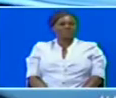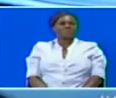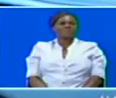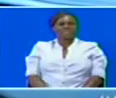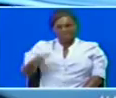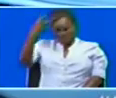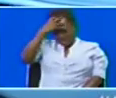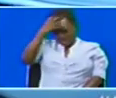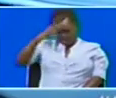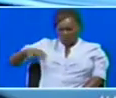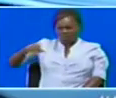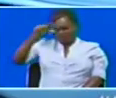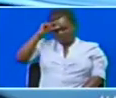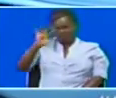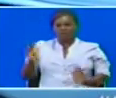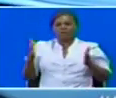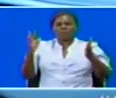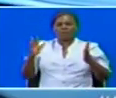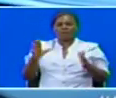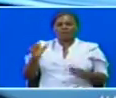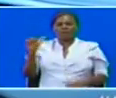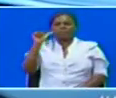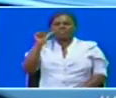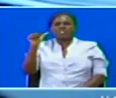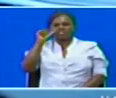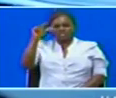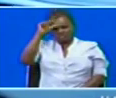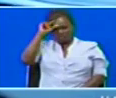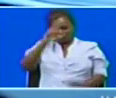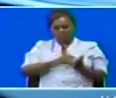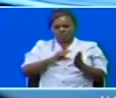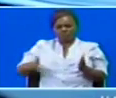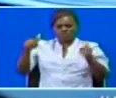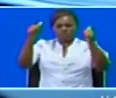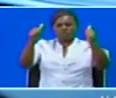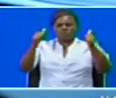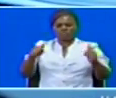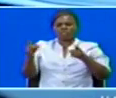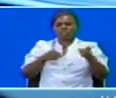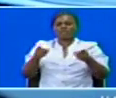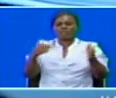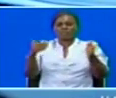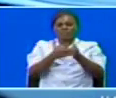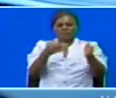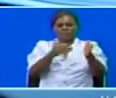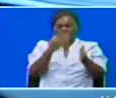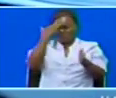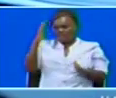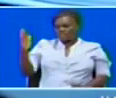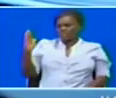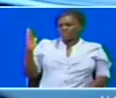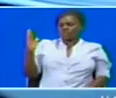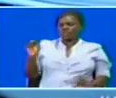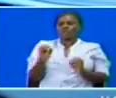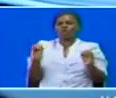The Lamu County government has lauded the move by the British government to lift travel advisories that had been imposed due to insecurity at the